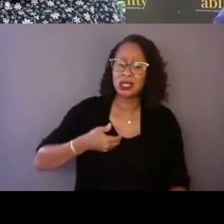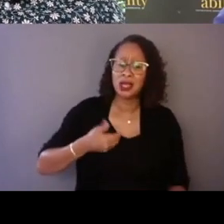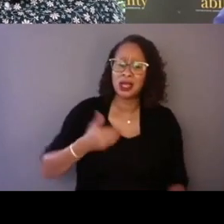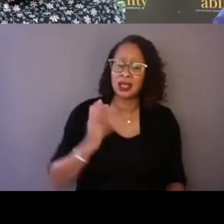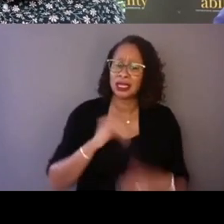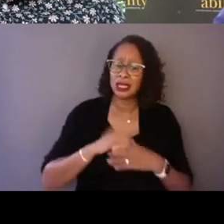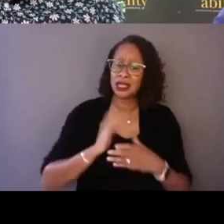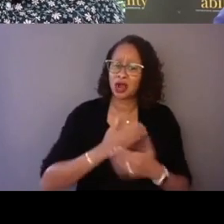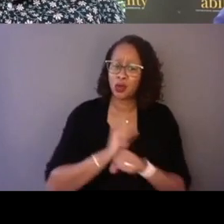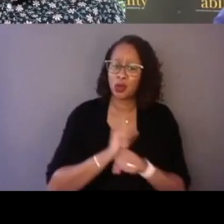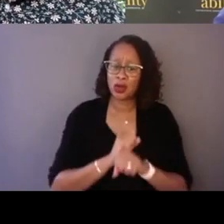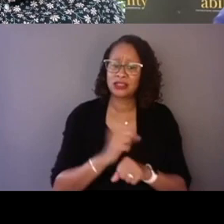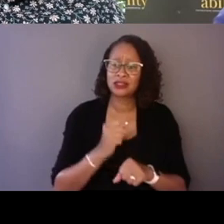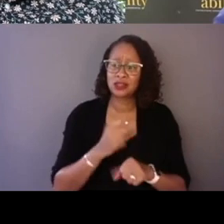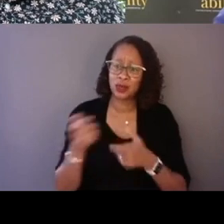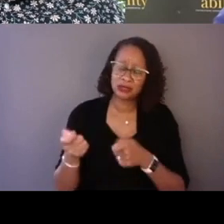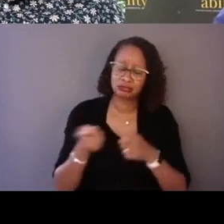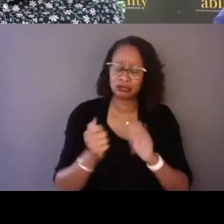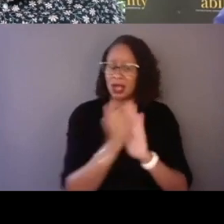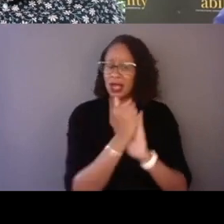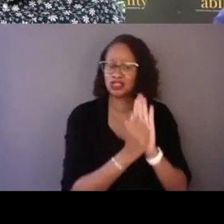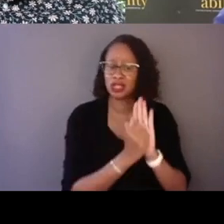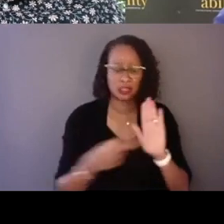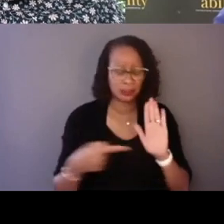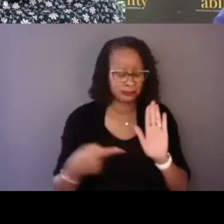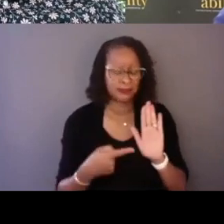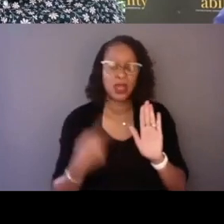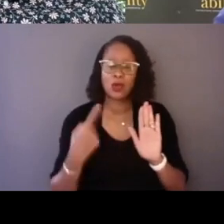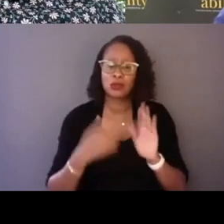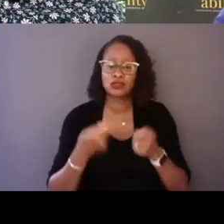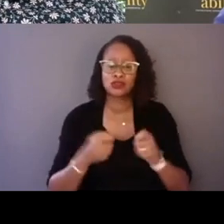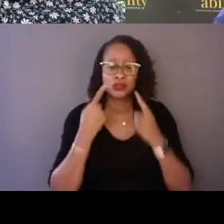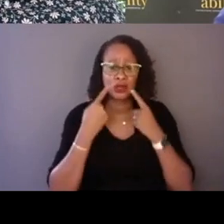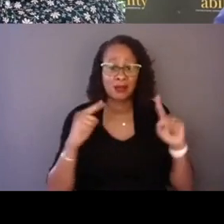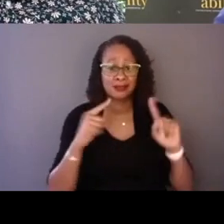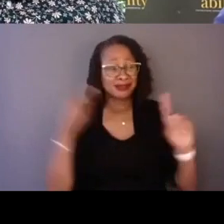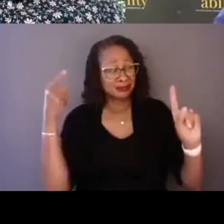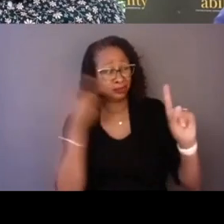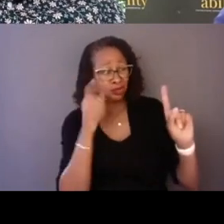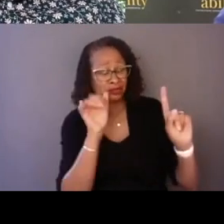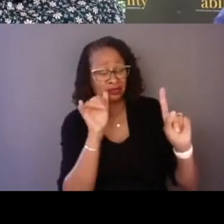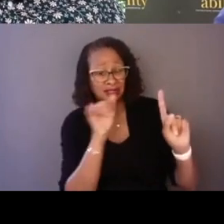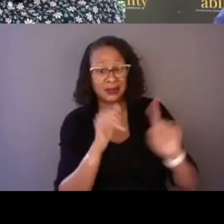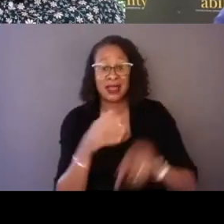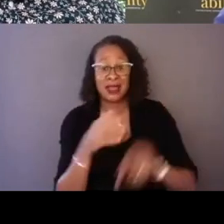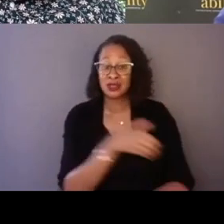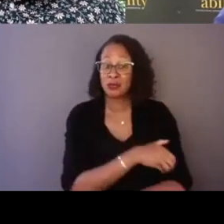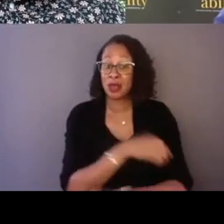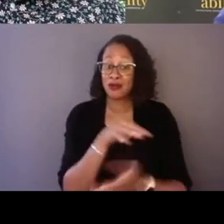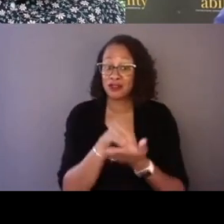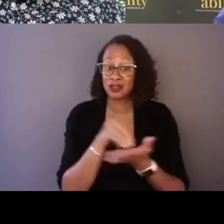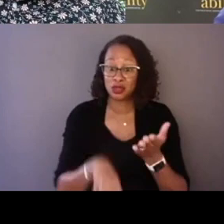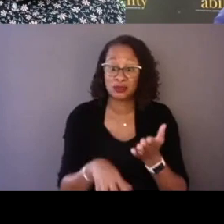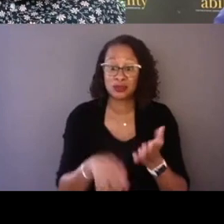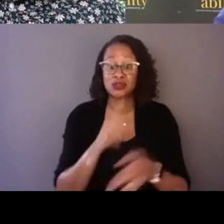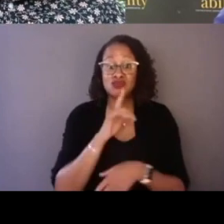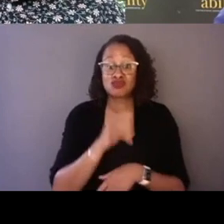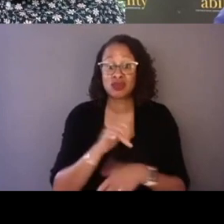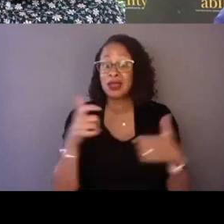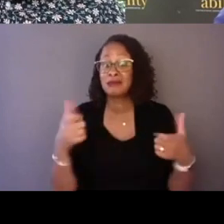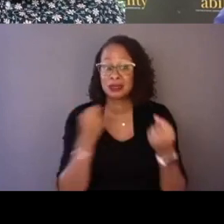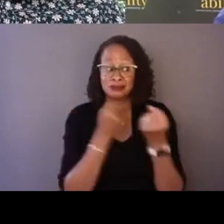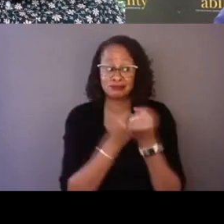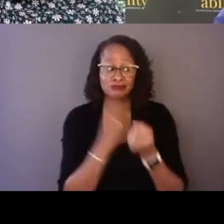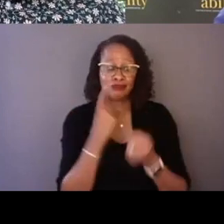really pull through our agenda or what we're trying to accomplish here. So I would say the power of the students has actually been a really big backup for